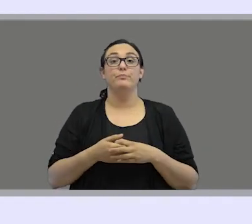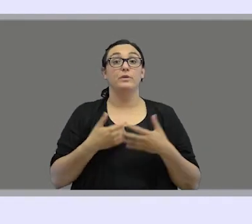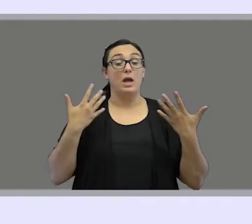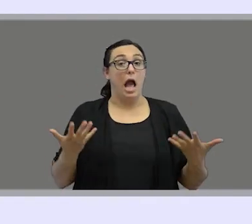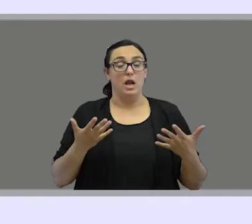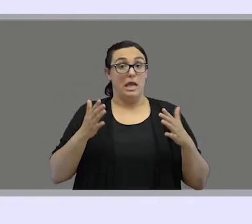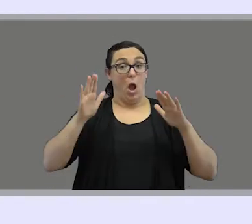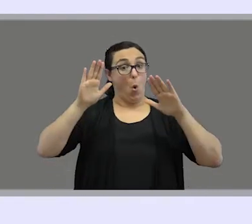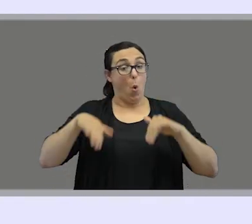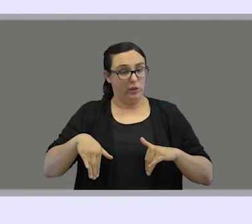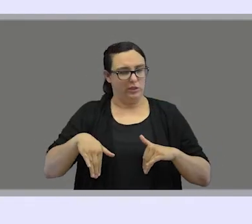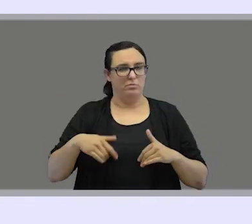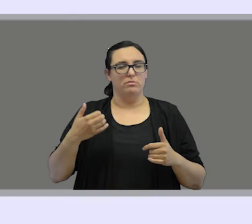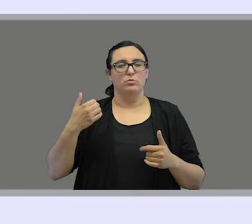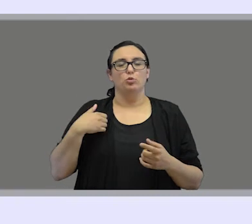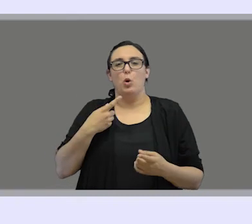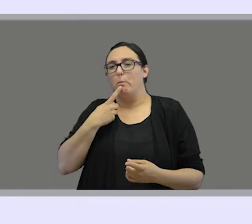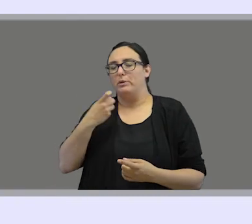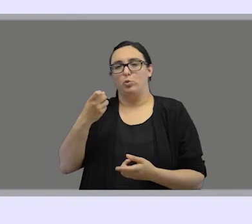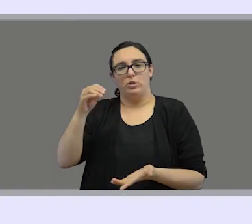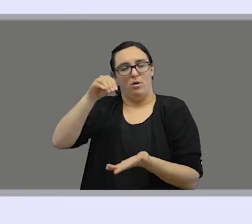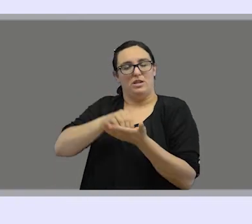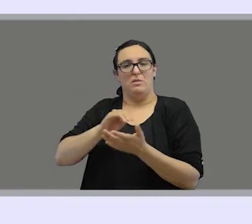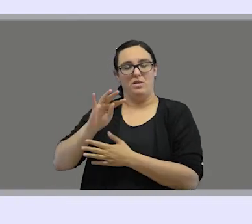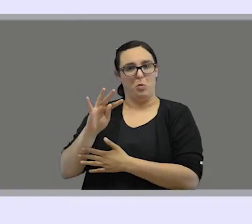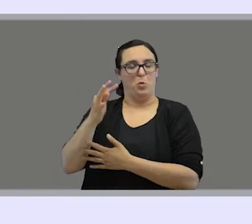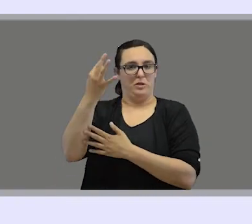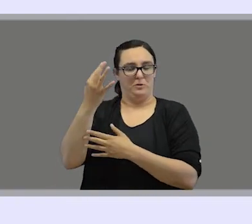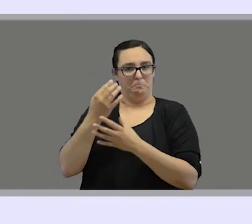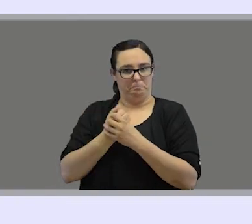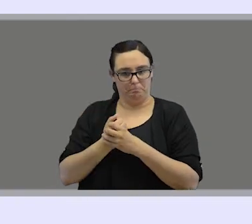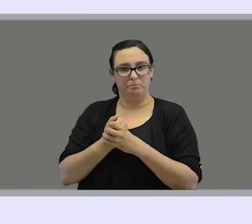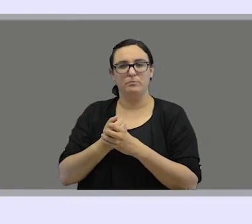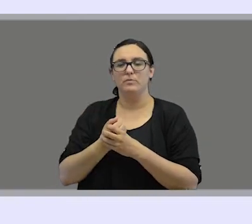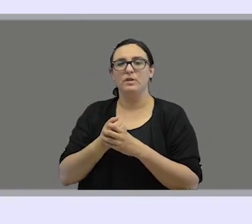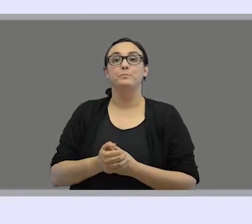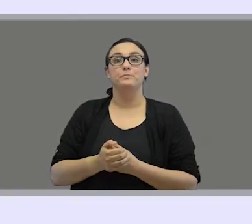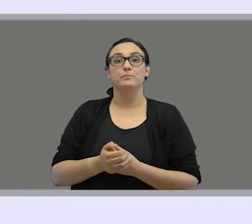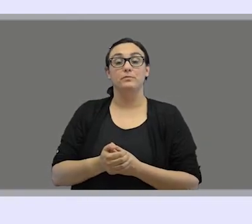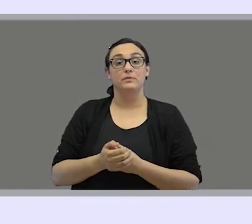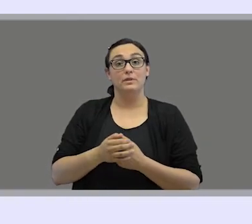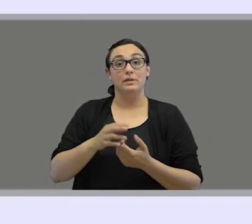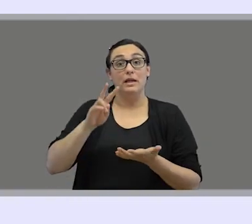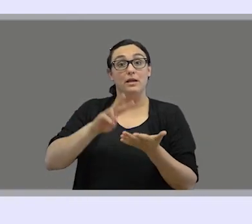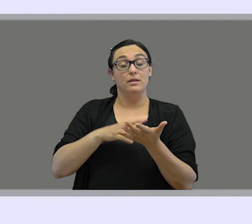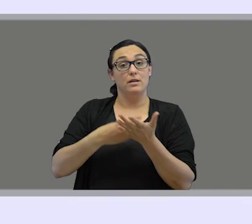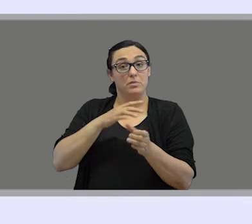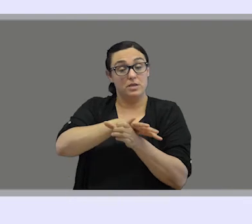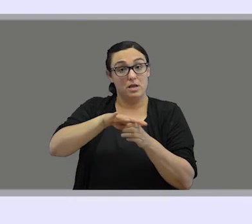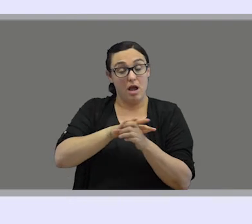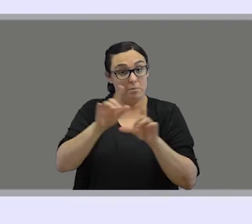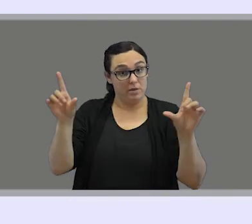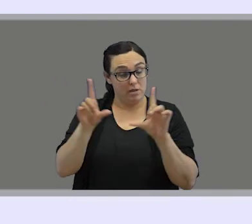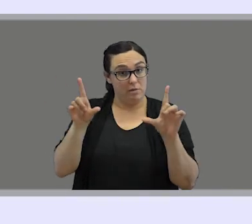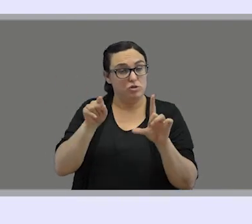So after this last section, I have another question for you to answer. So